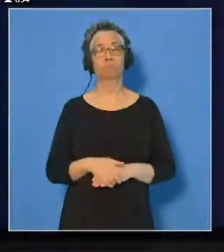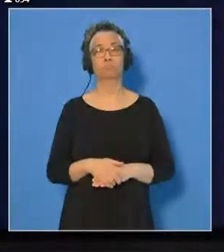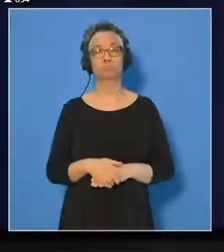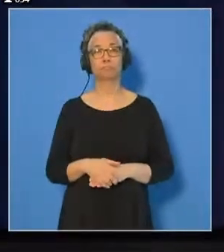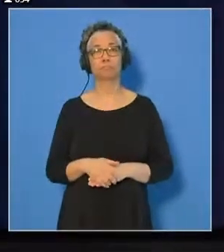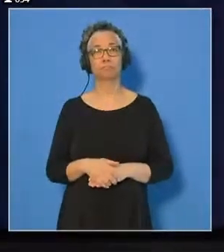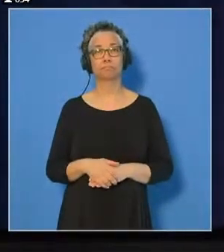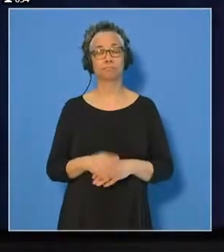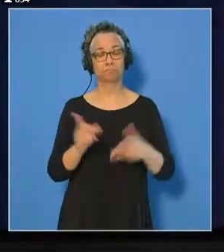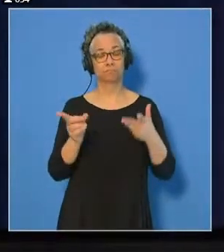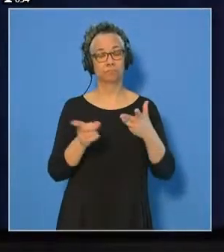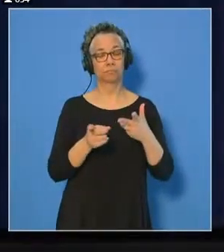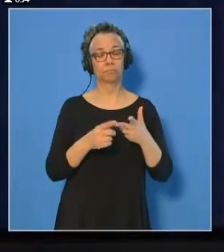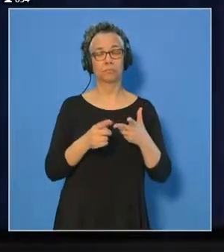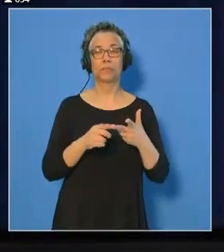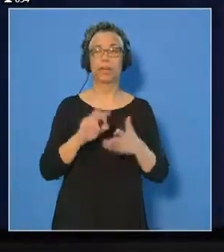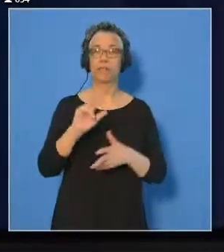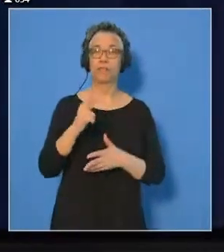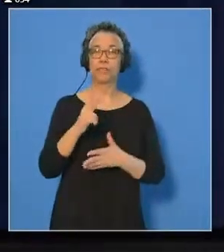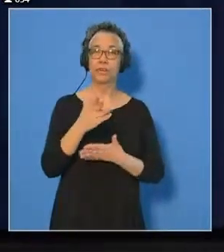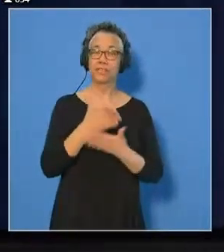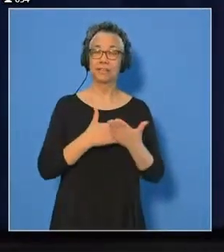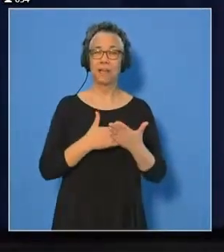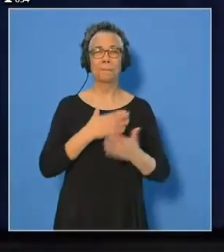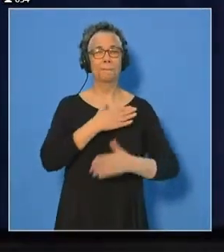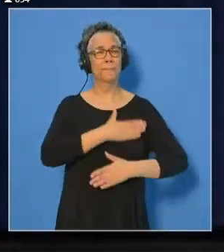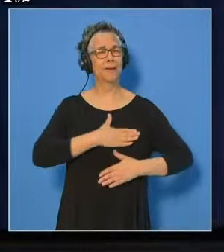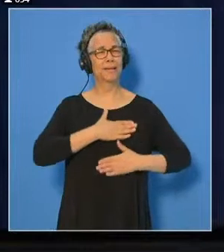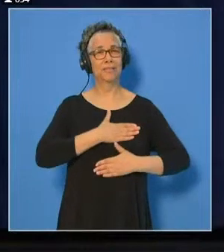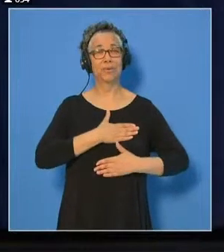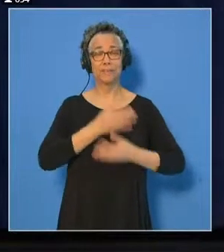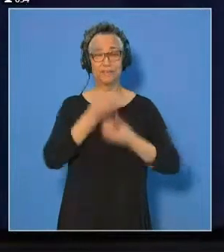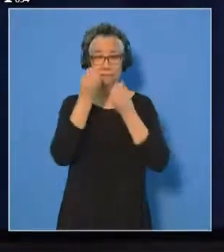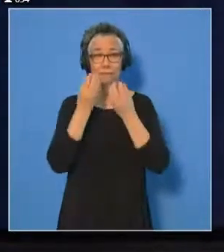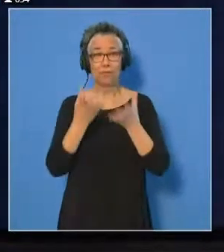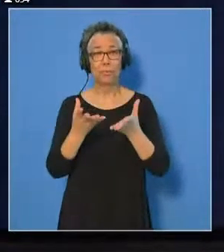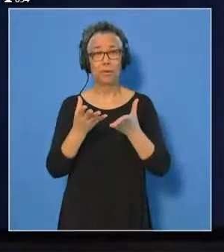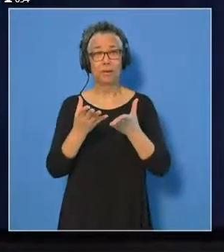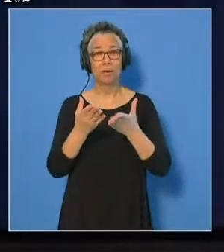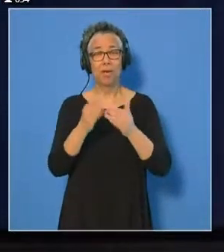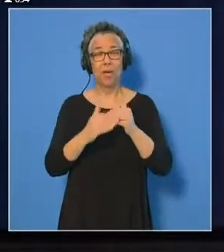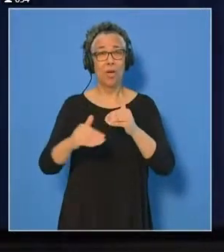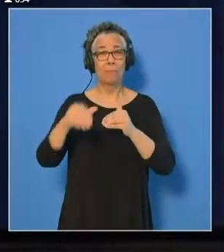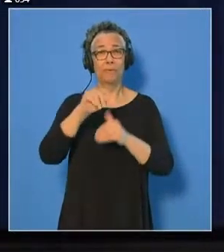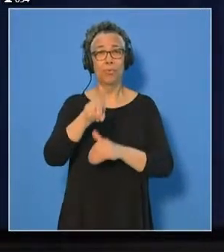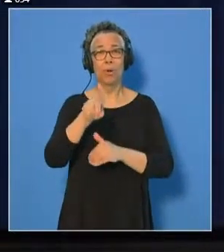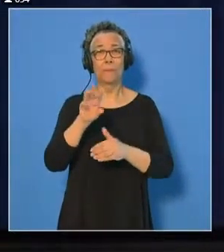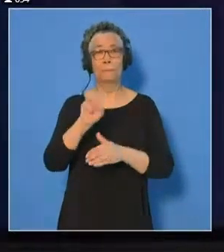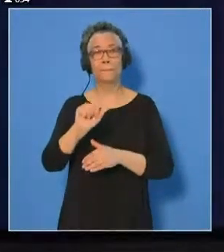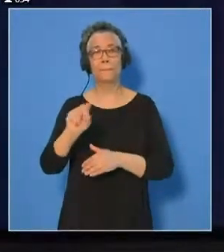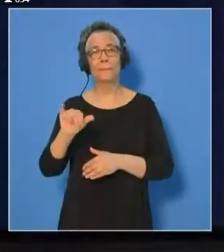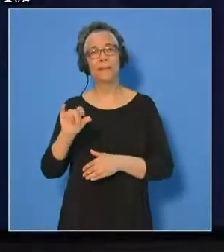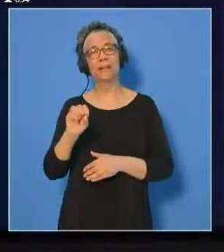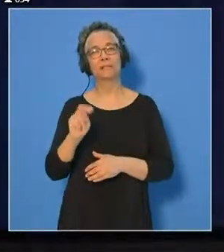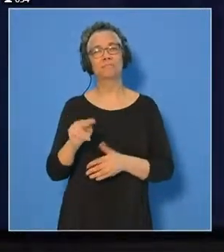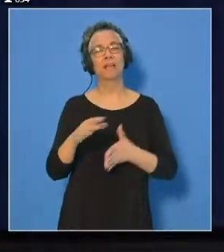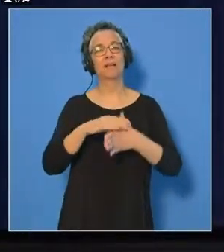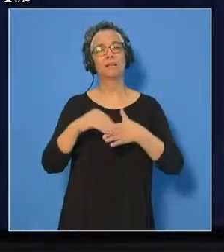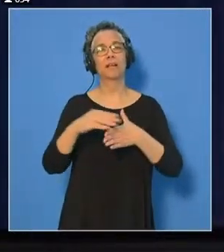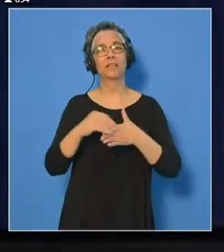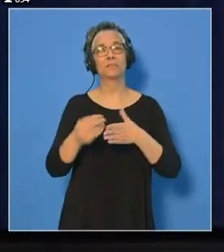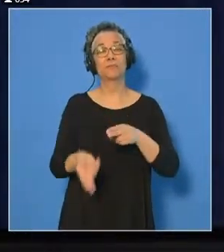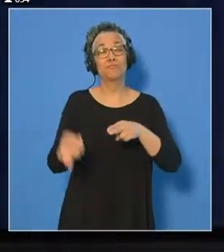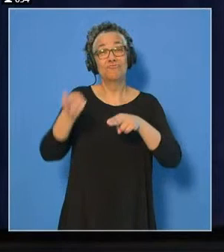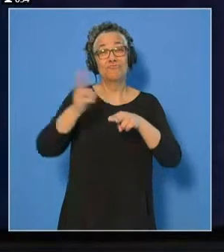Going to the third sector before I close, I'm pleased to share with you that over $1 million has been raised for the Remuda Emergency Fund,